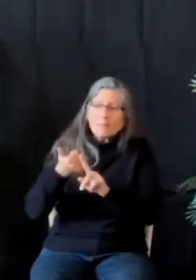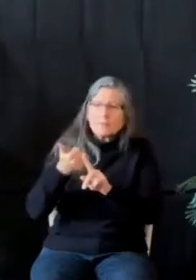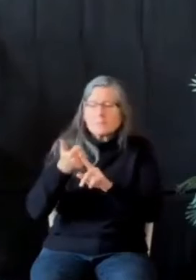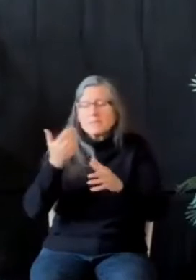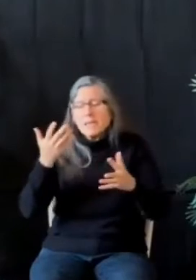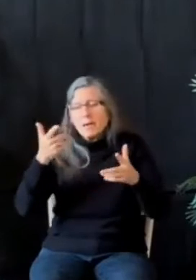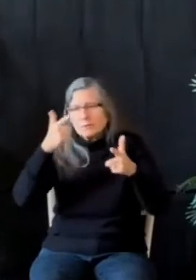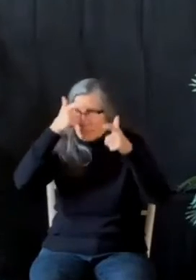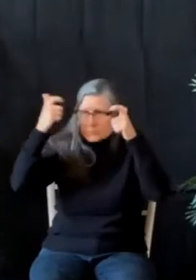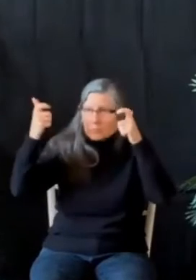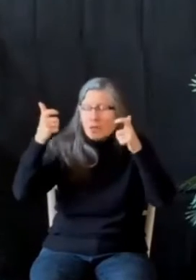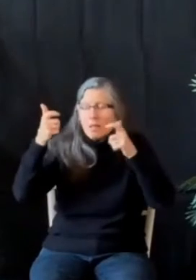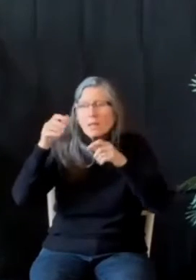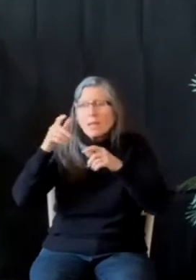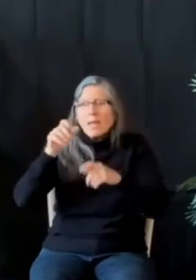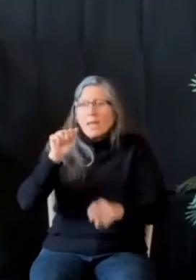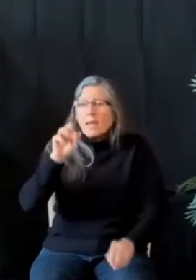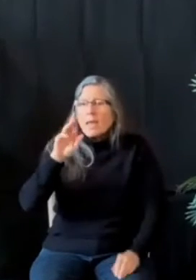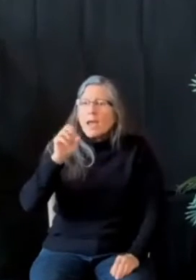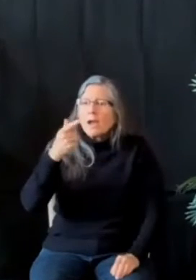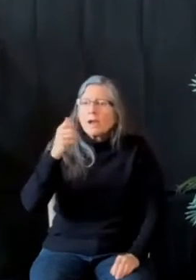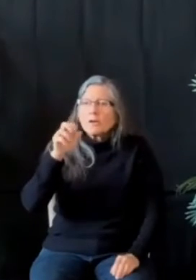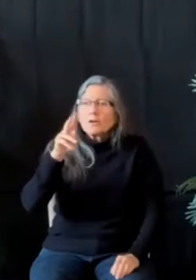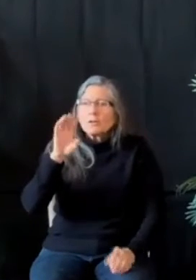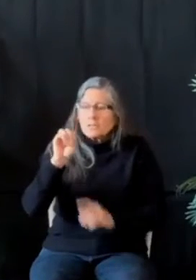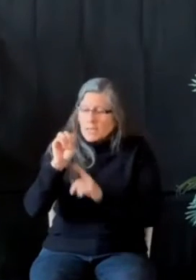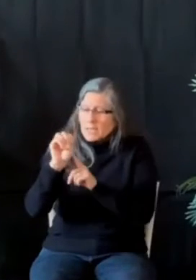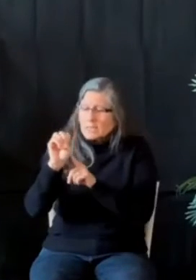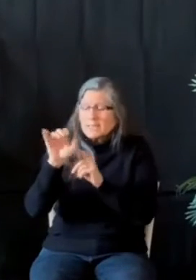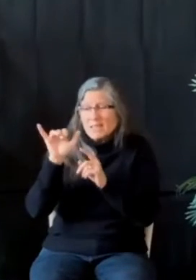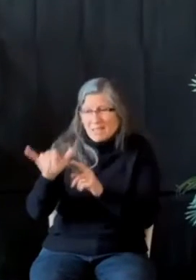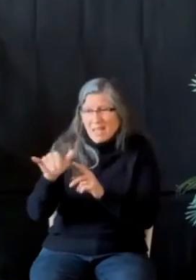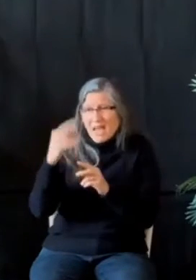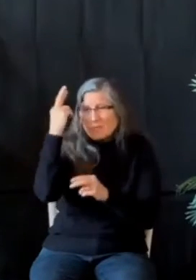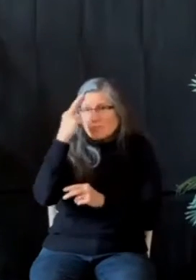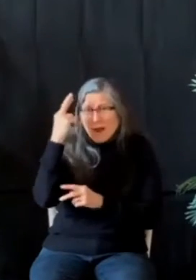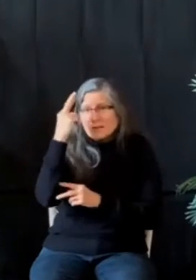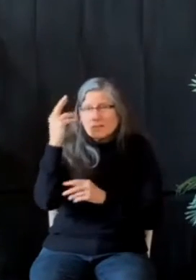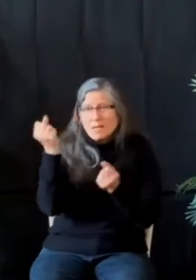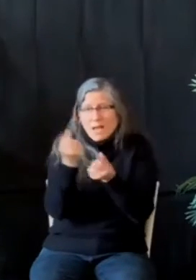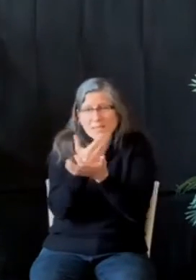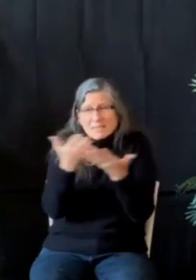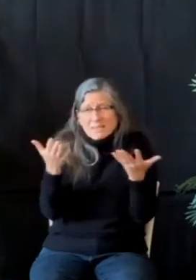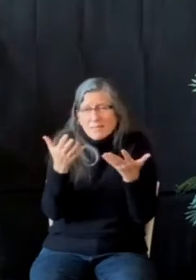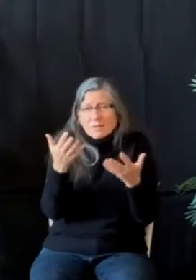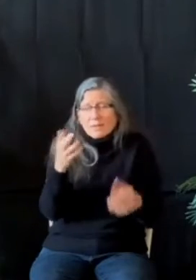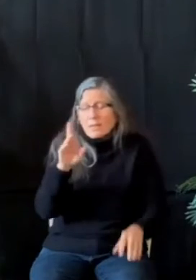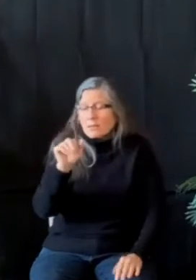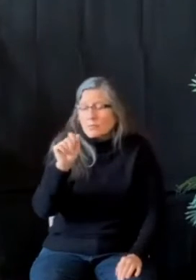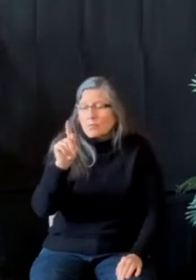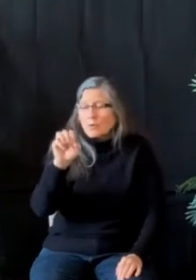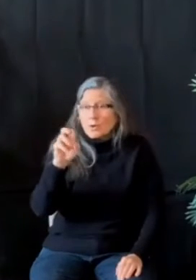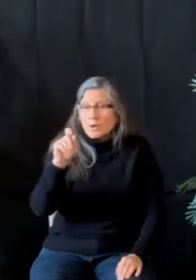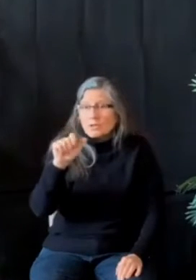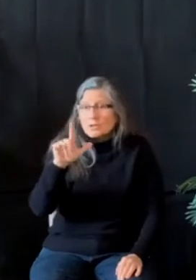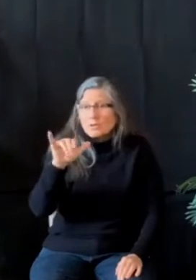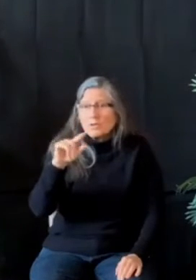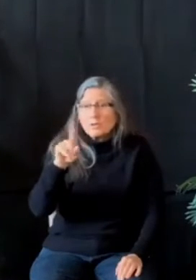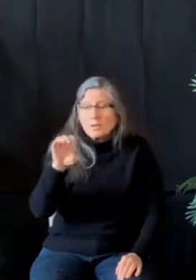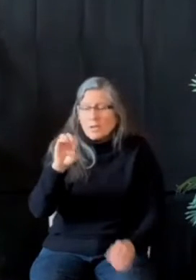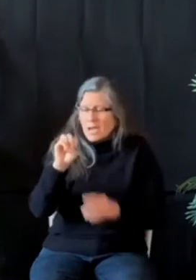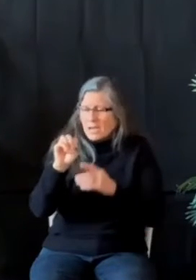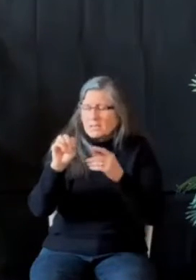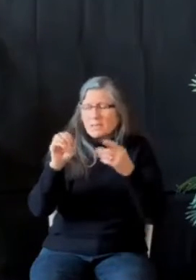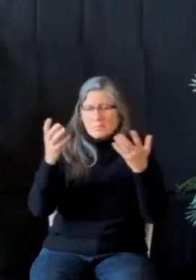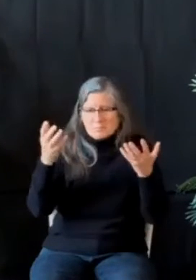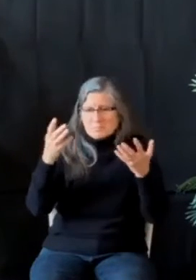everything. Everybody, how many times, how many parents here? Your kid comes home from school and says, everybody's doing it.